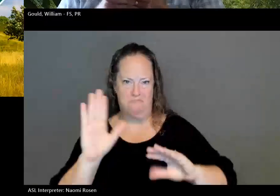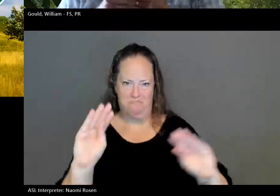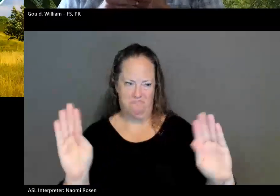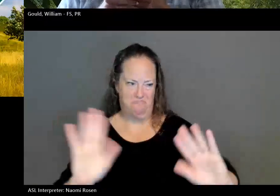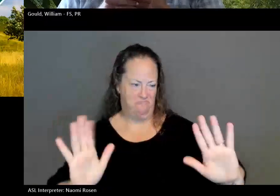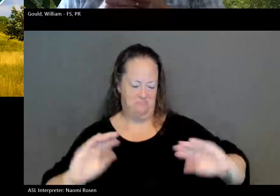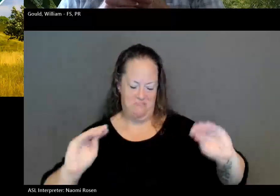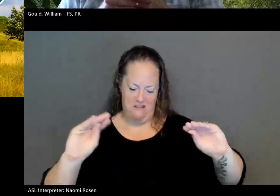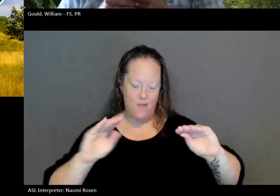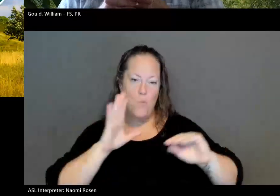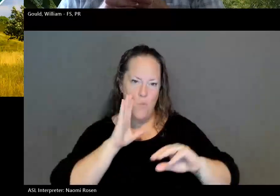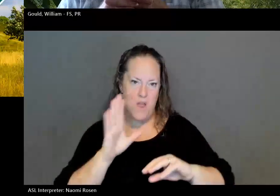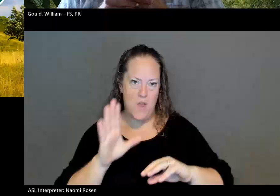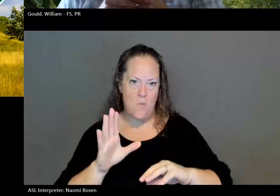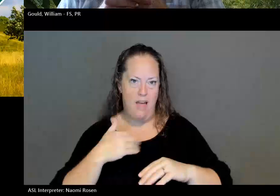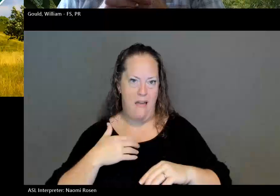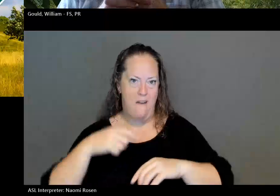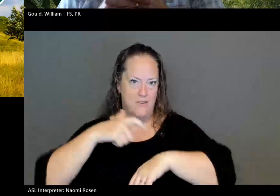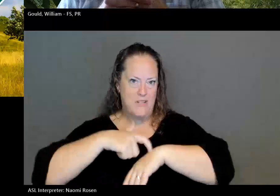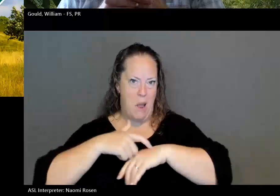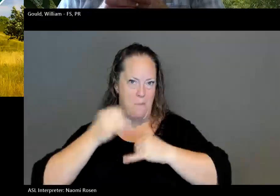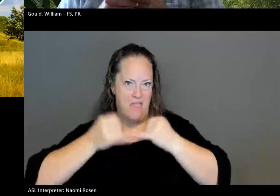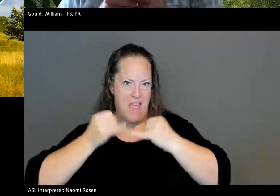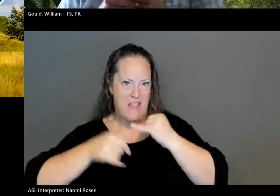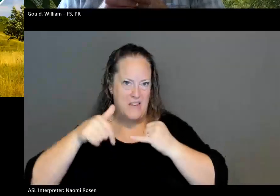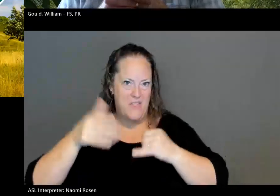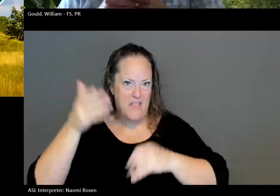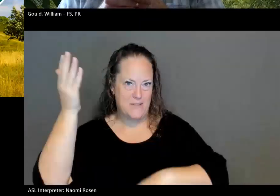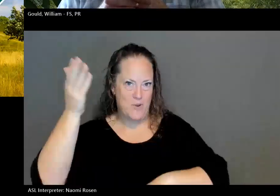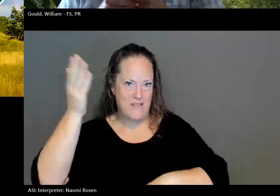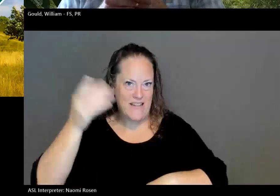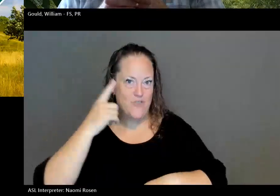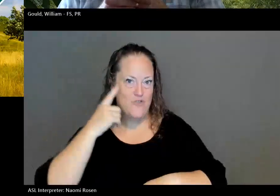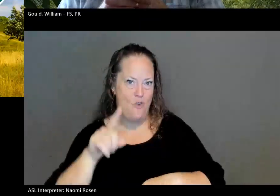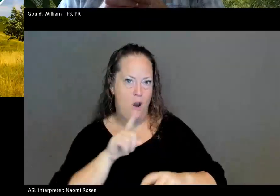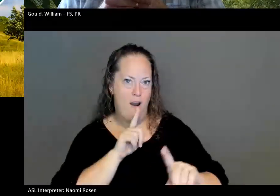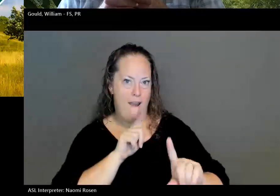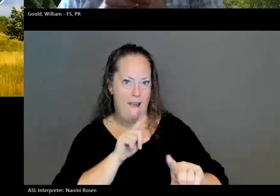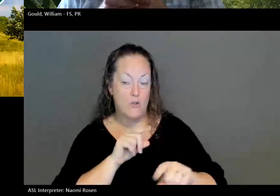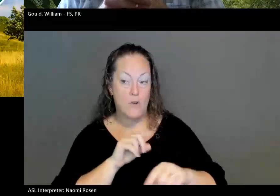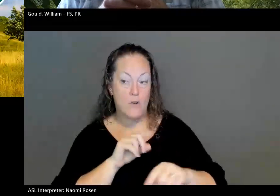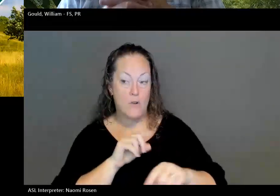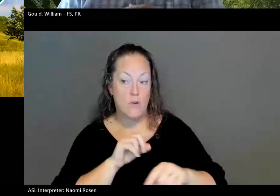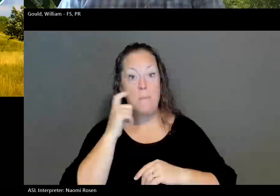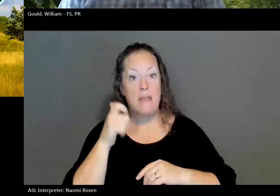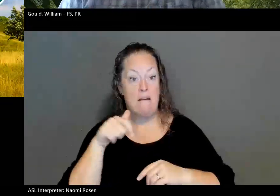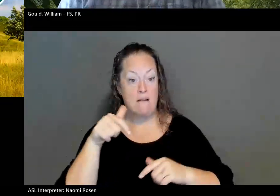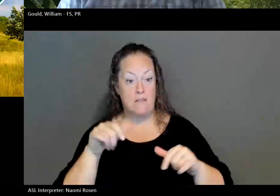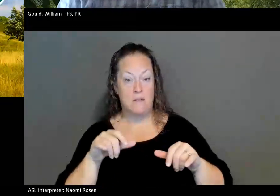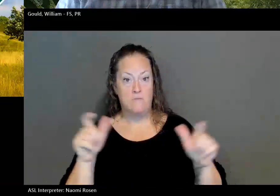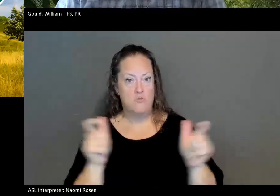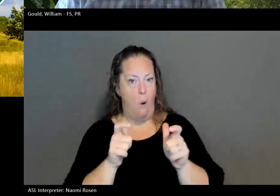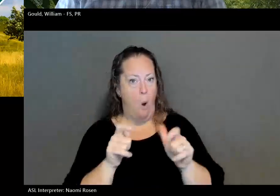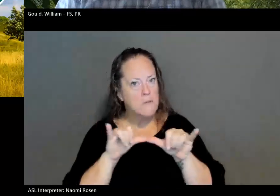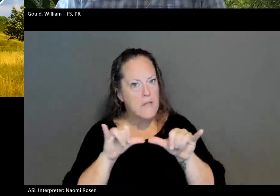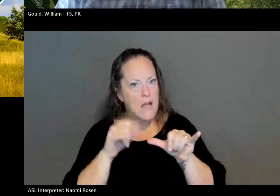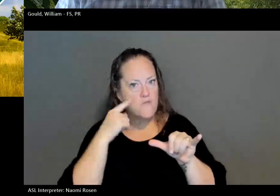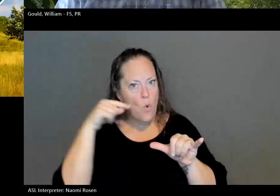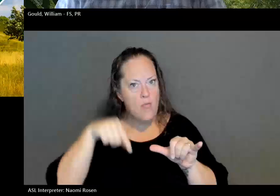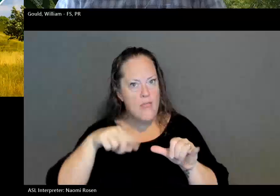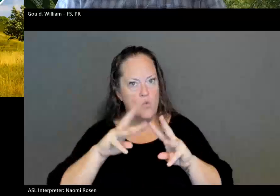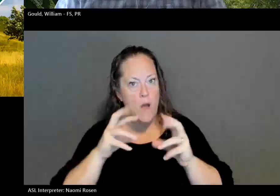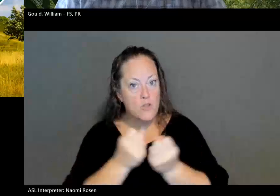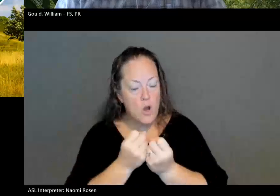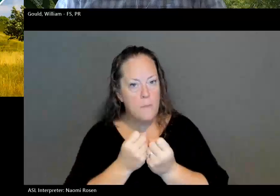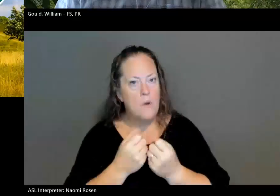presentation. Because of the small size of this webinar, we have enabled cameras and sound, so please feel free to put your cameras on